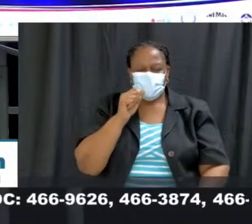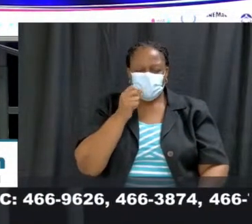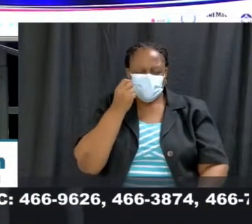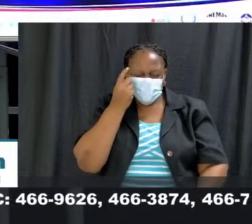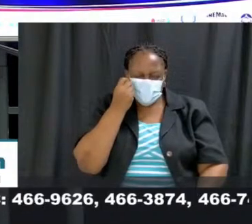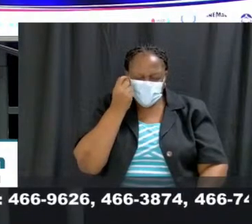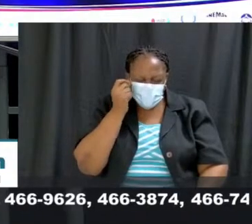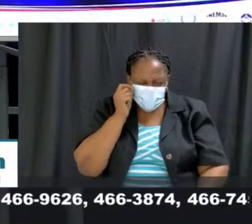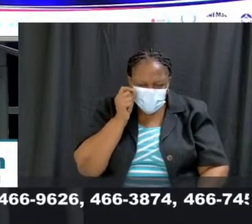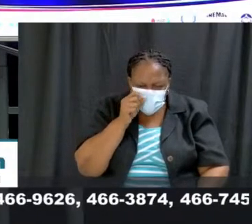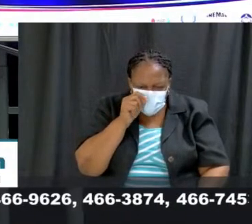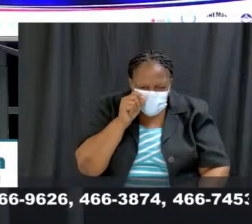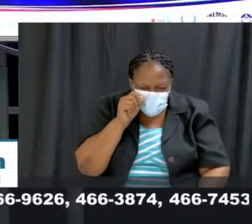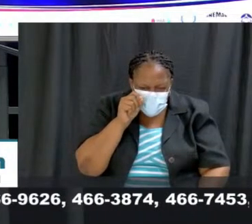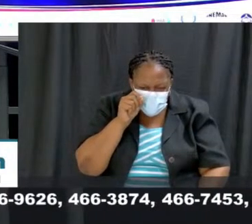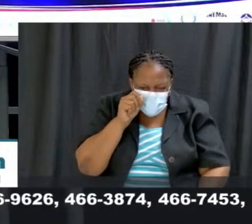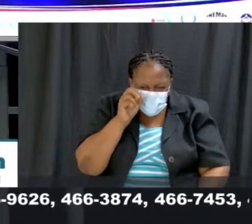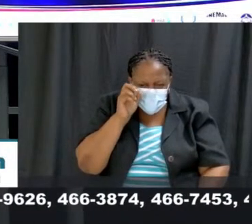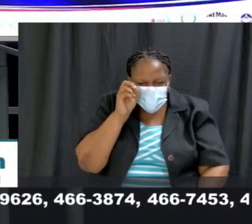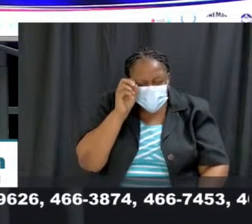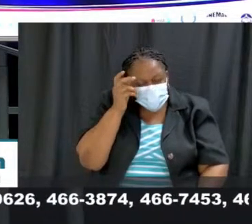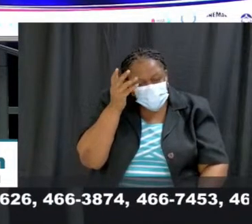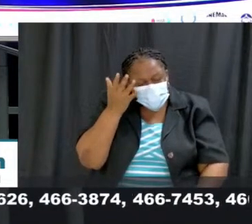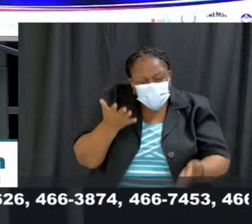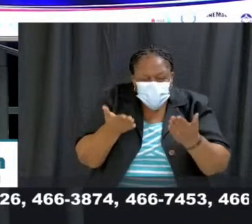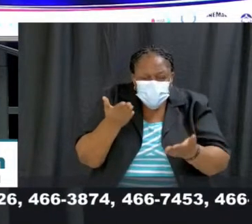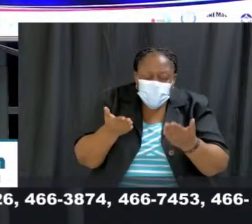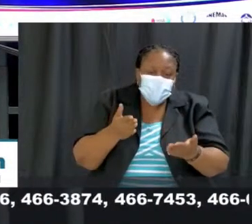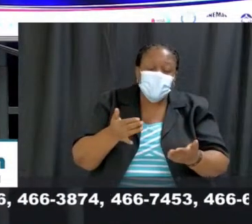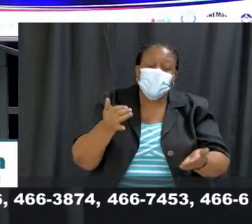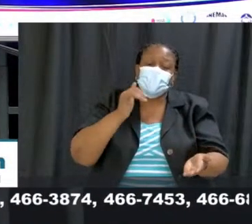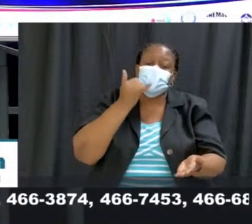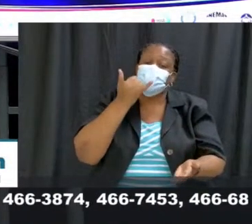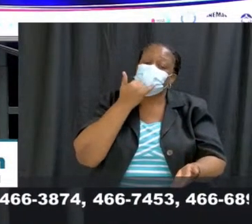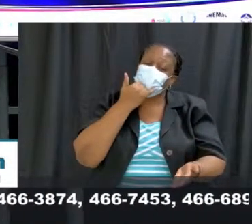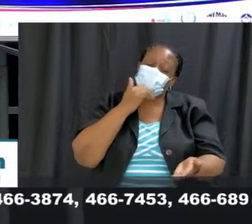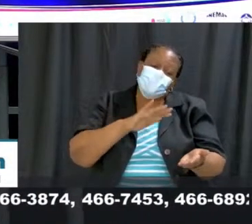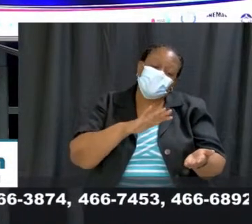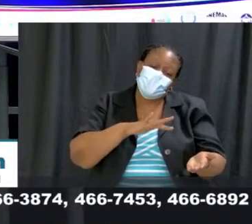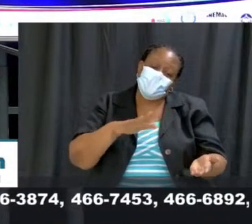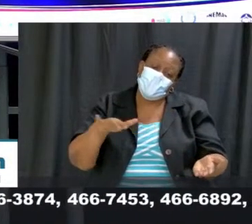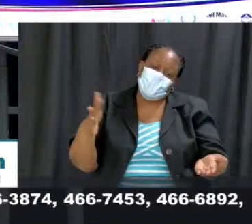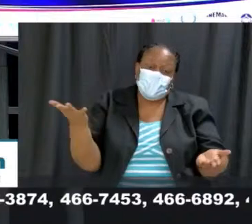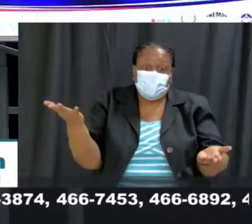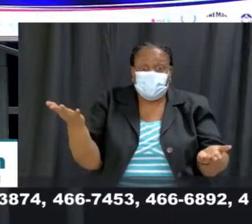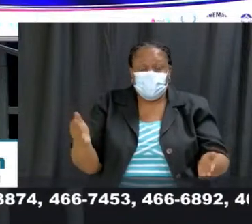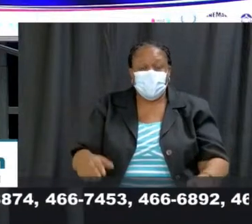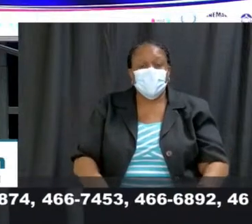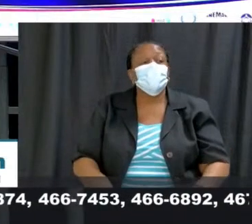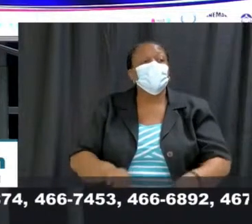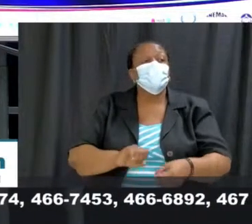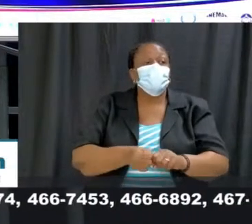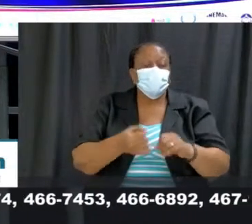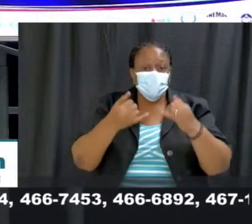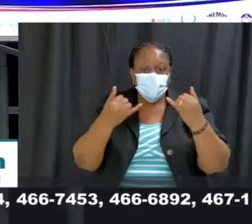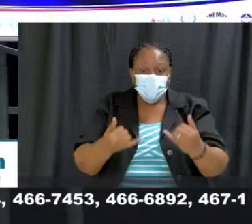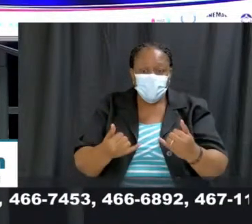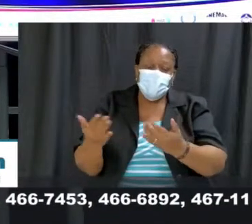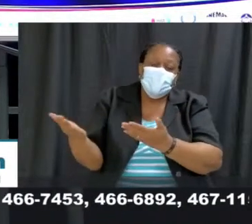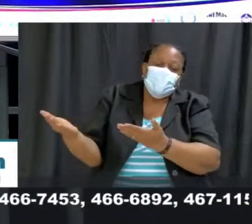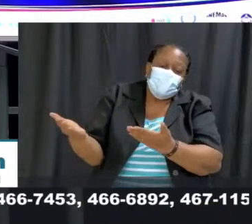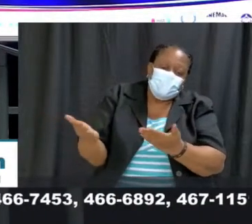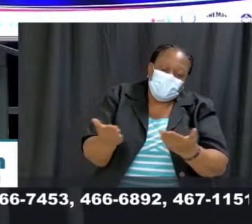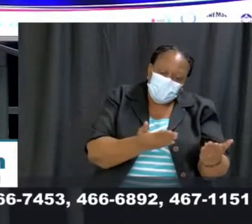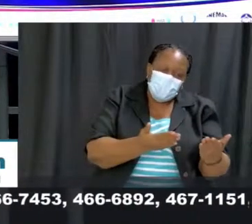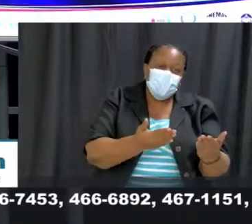so persons were not able to read it correctly, so they might have a little misspelling in your name. And so now you come and you